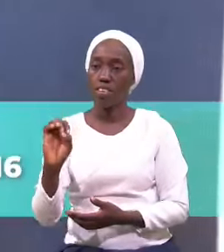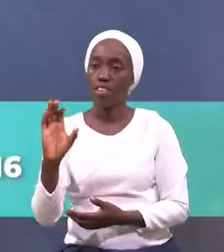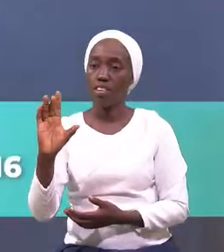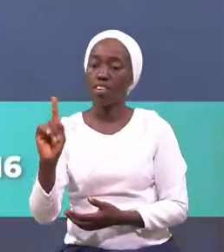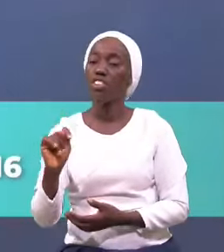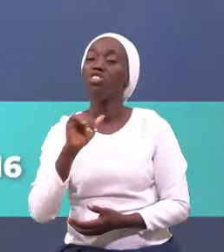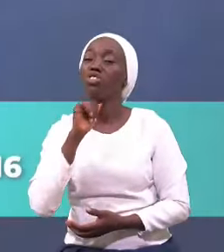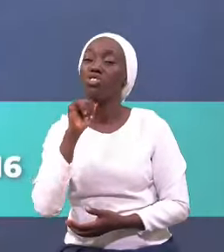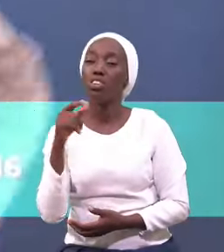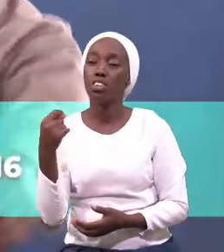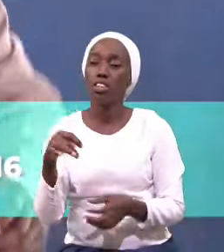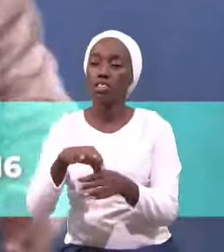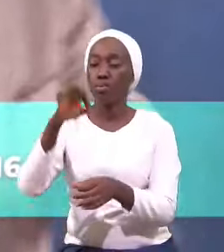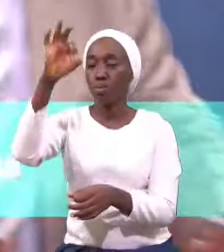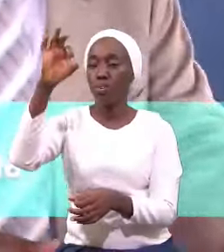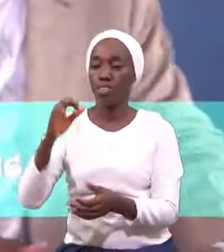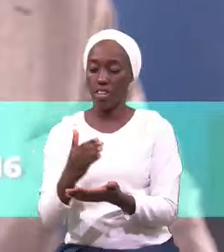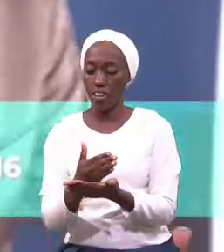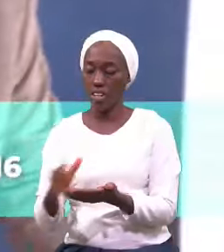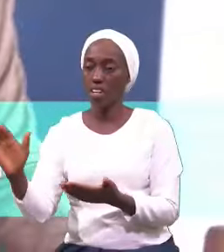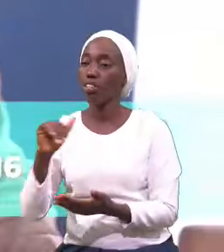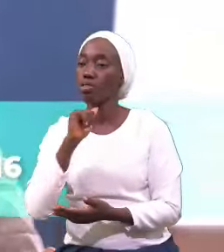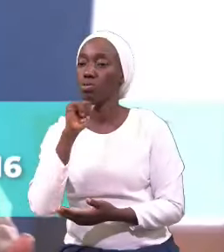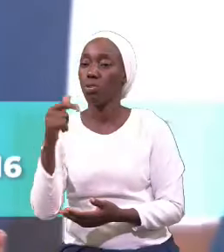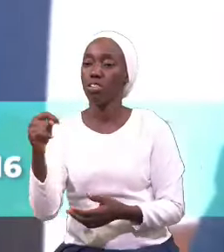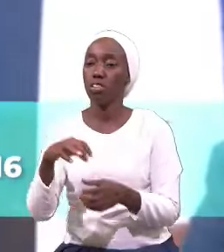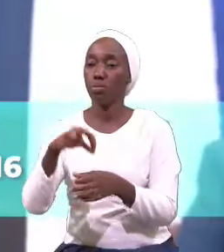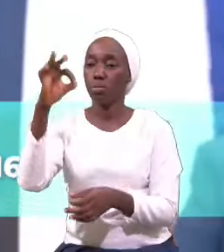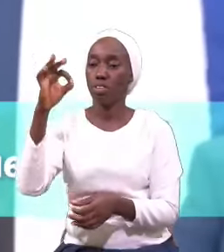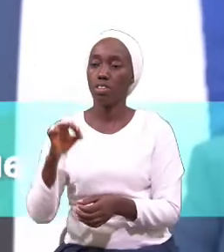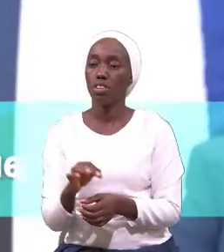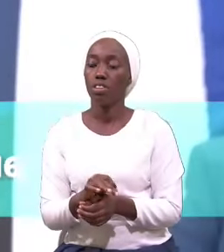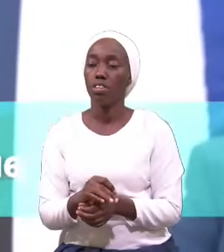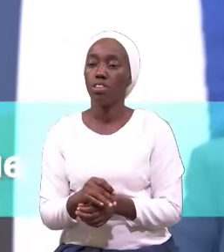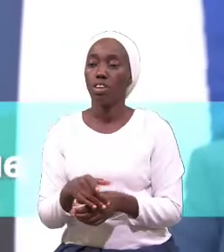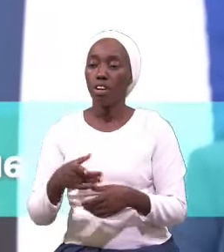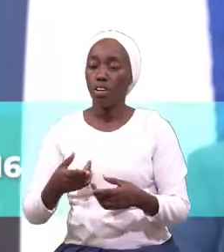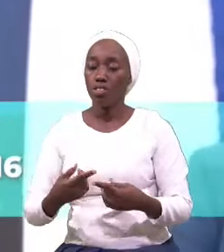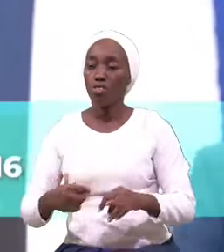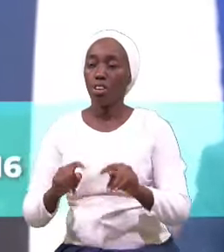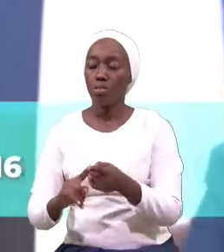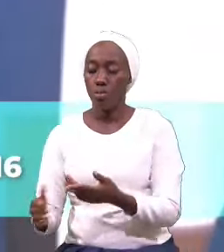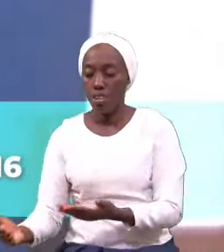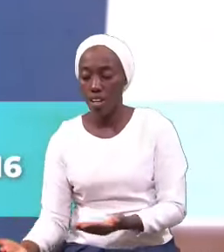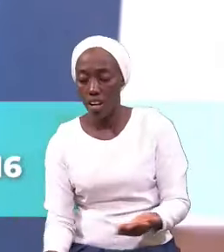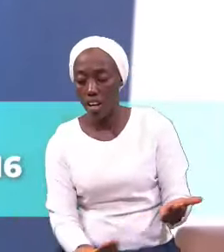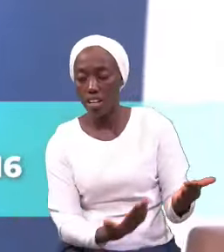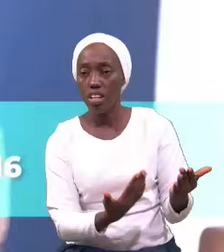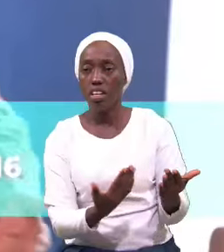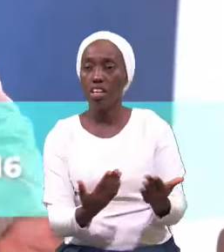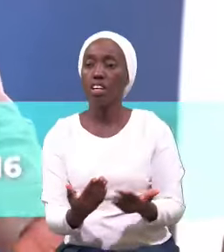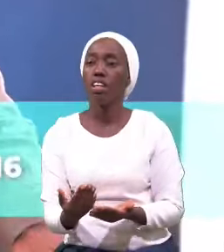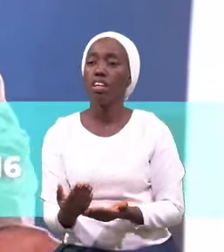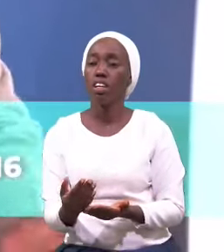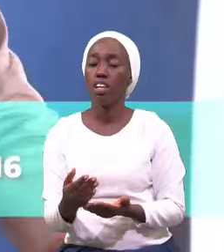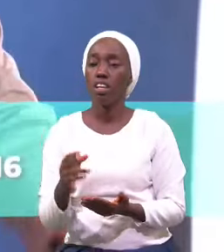Neglect not the Spirit. You're trying to carry load. Look at the person